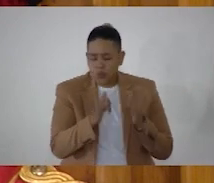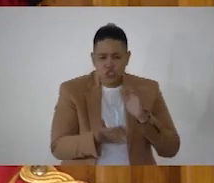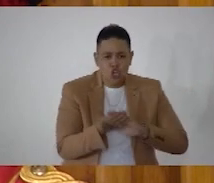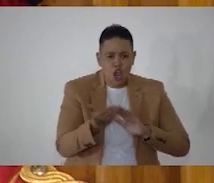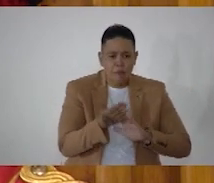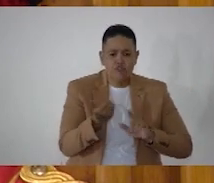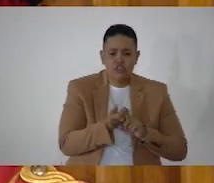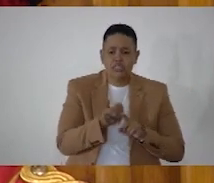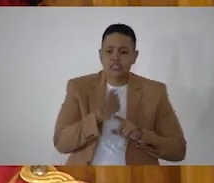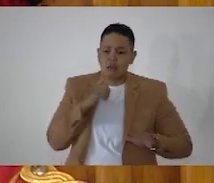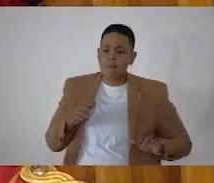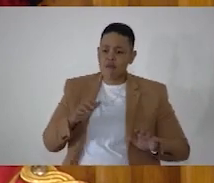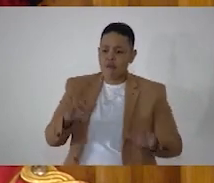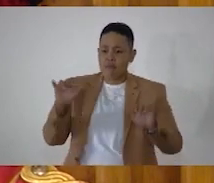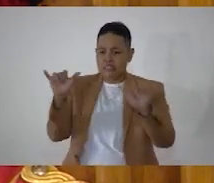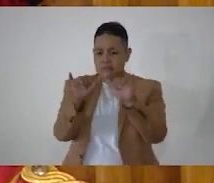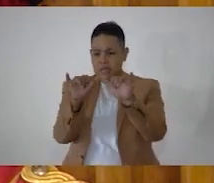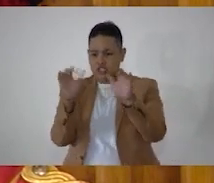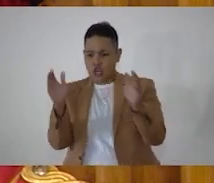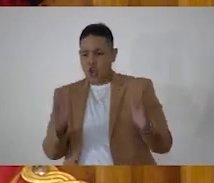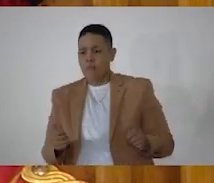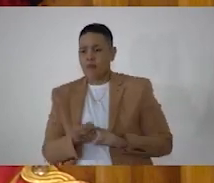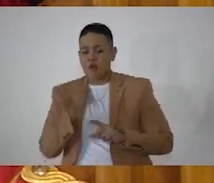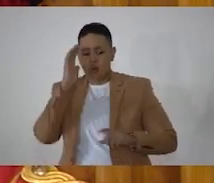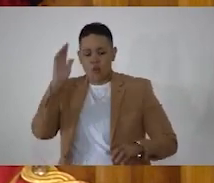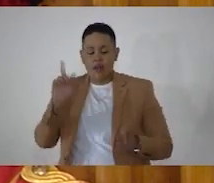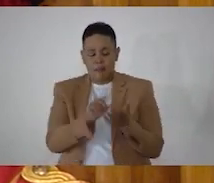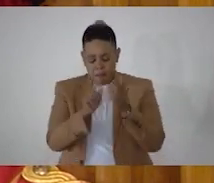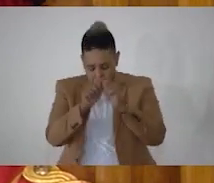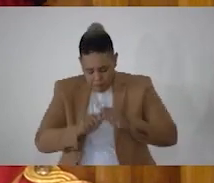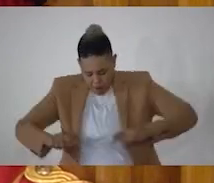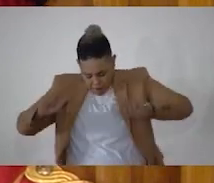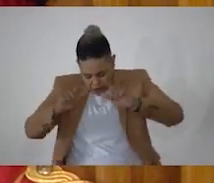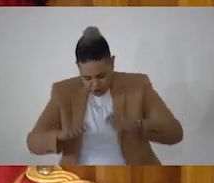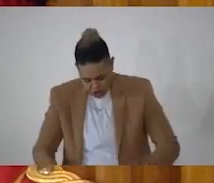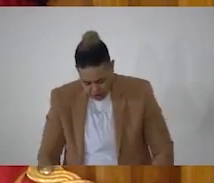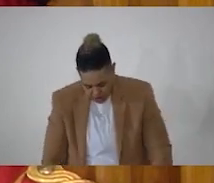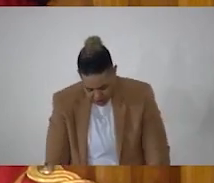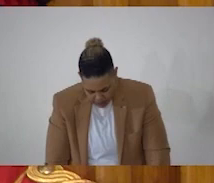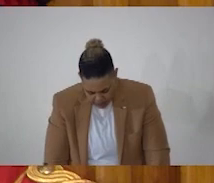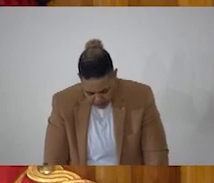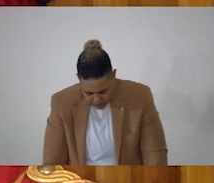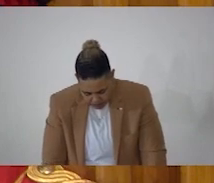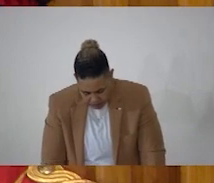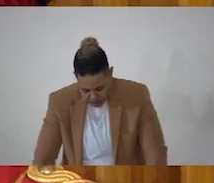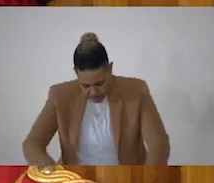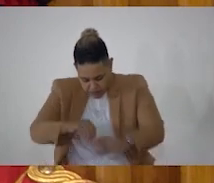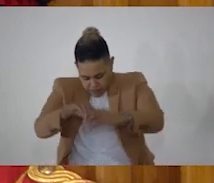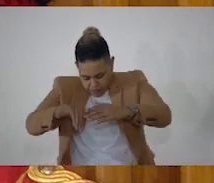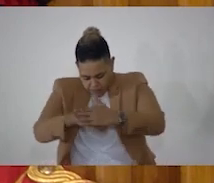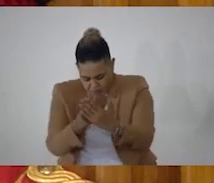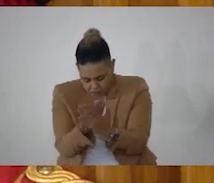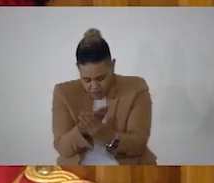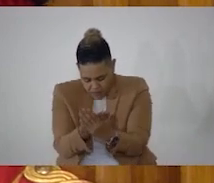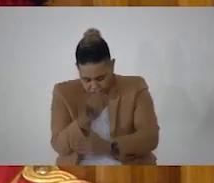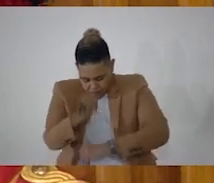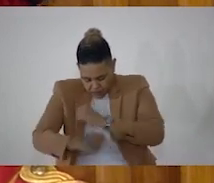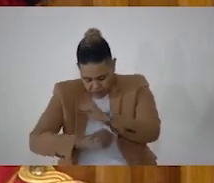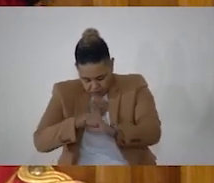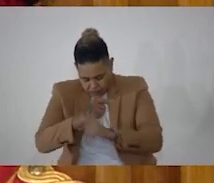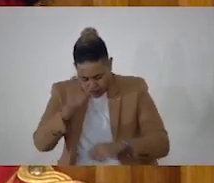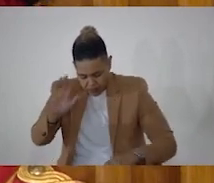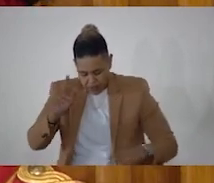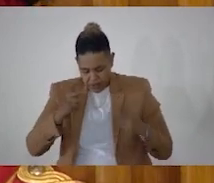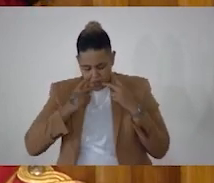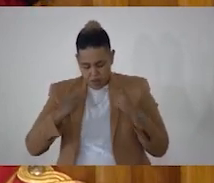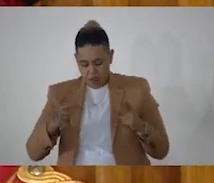operators' performance is measured, will be published. In the new financial year, the Public